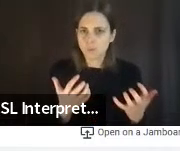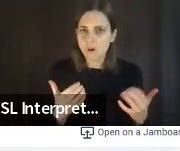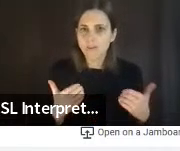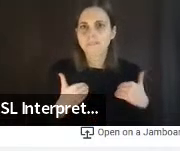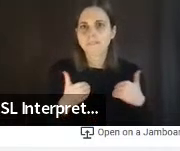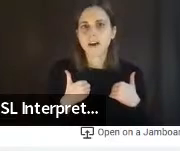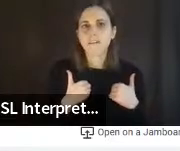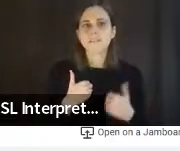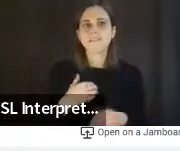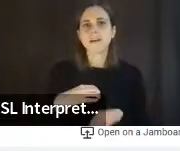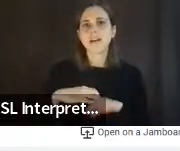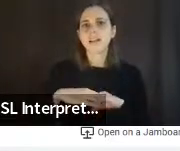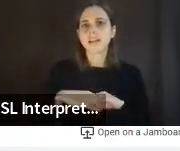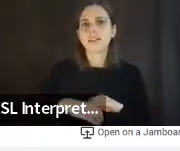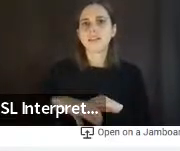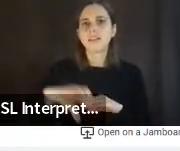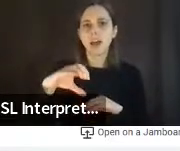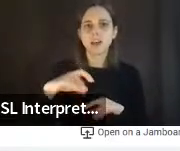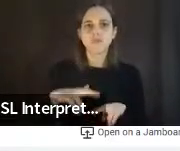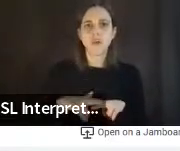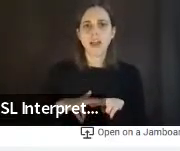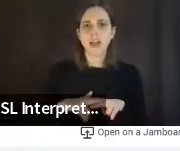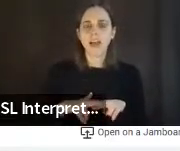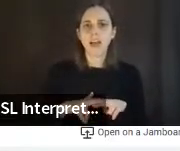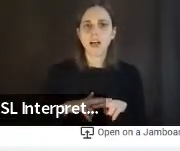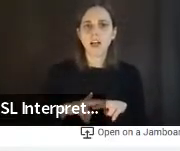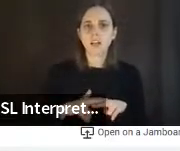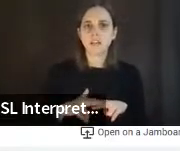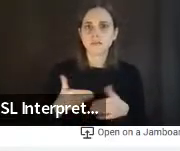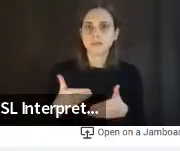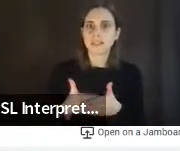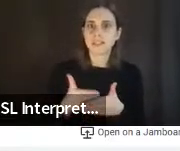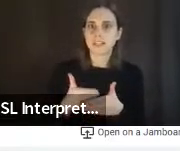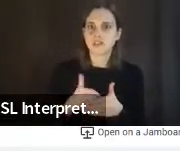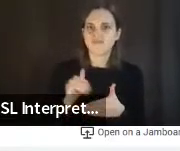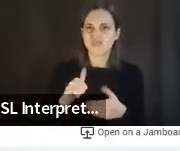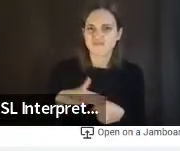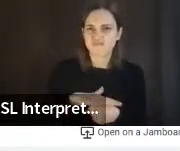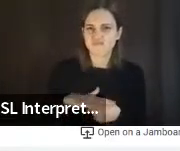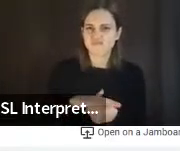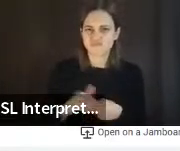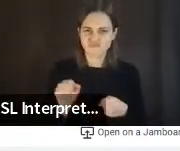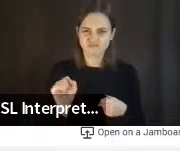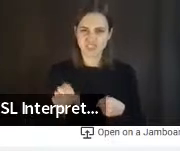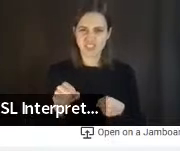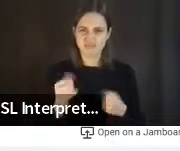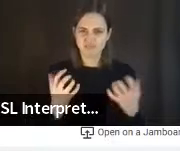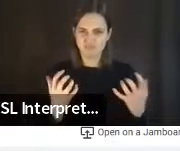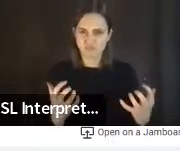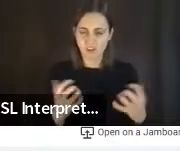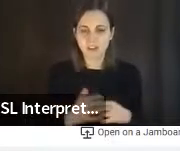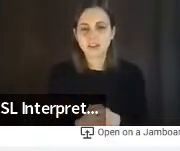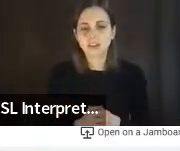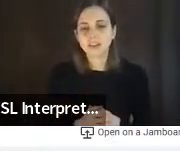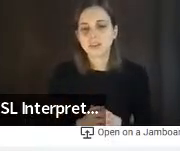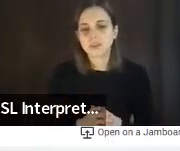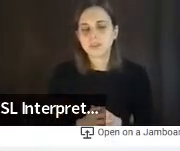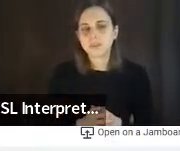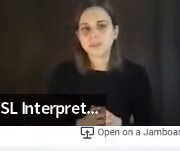So maybe they can help fund this. Well, I put a plug in for WSU Vancouver too, because back